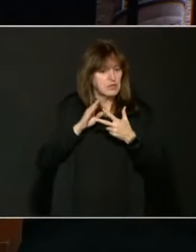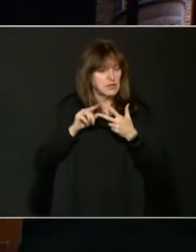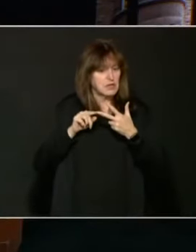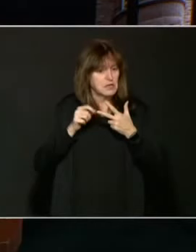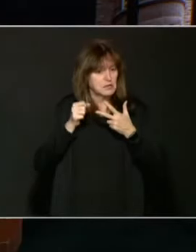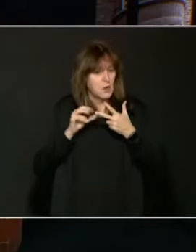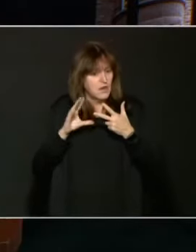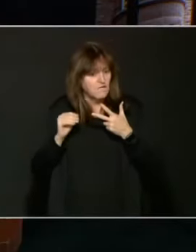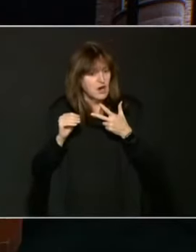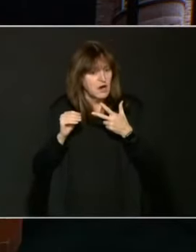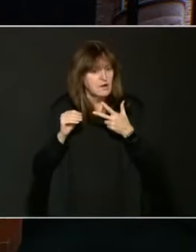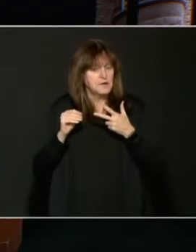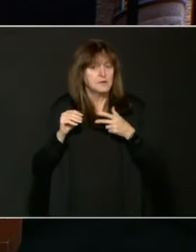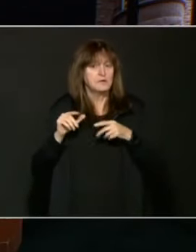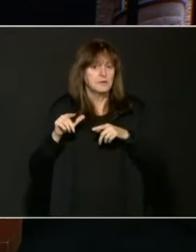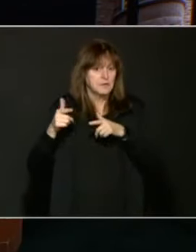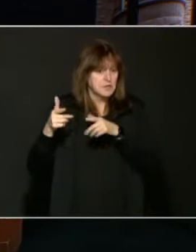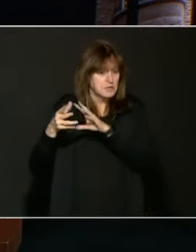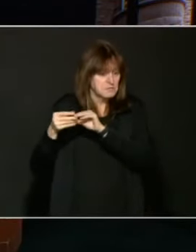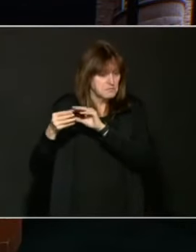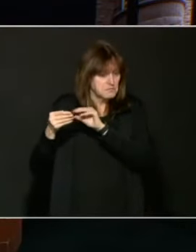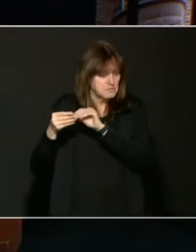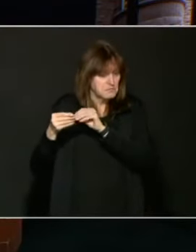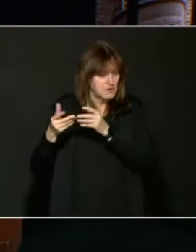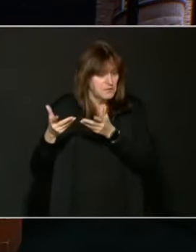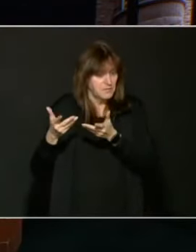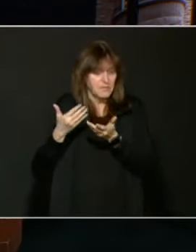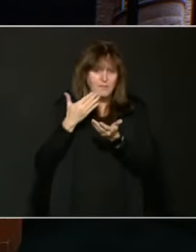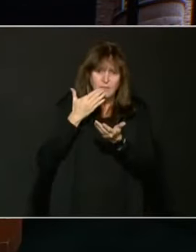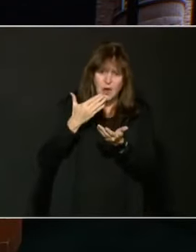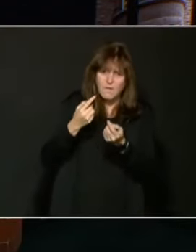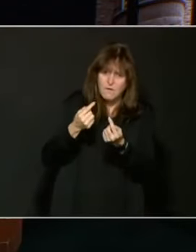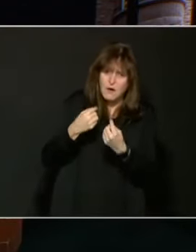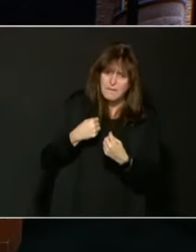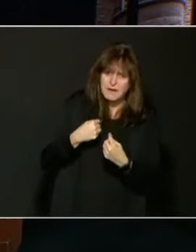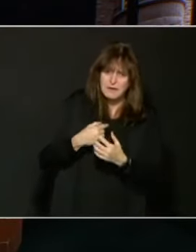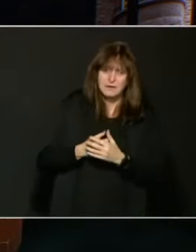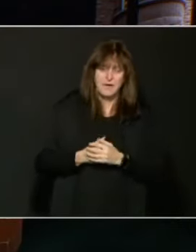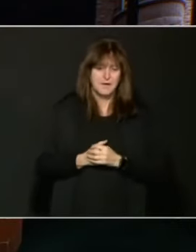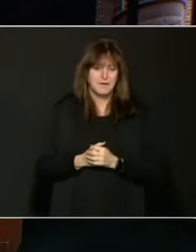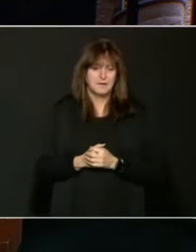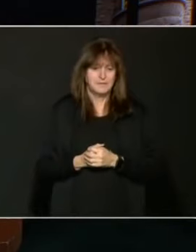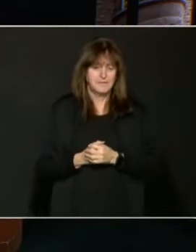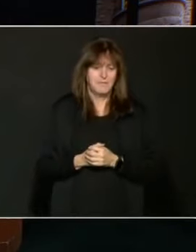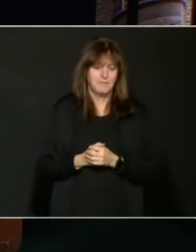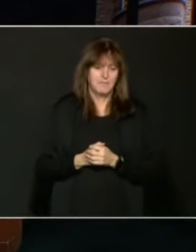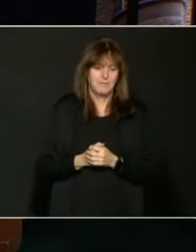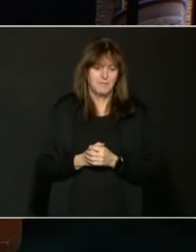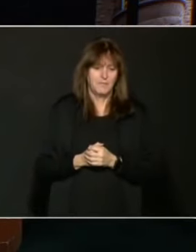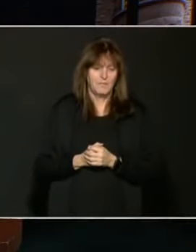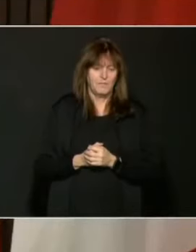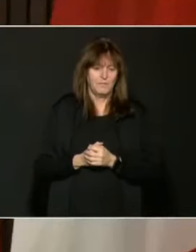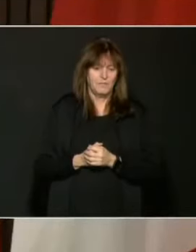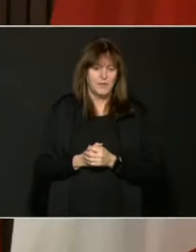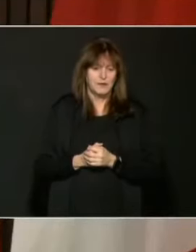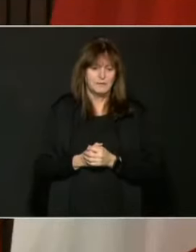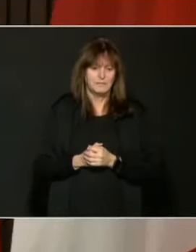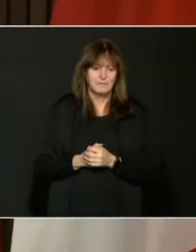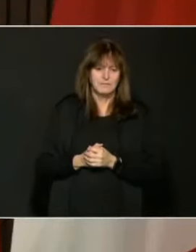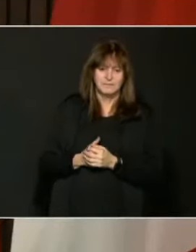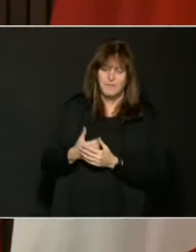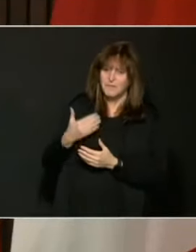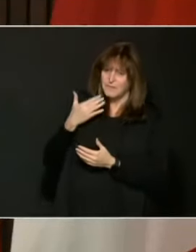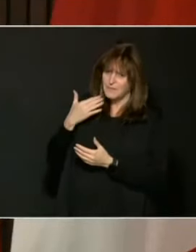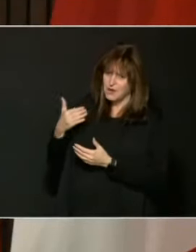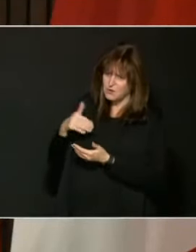hand things over to Dr. Brown, and thank you for being here again today with us. Thank you, Dr. Williams. So the data